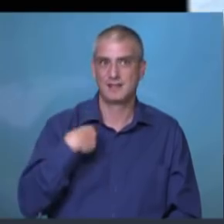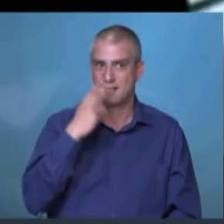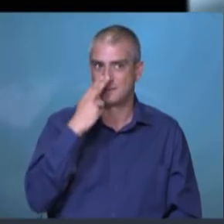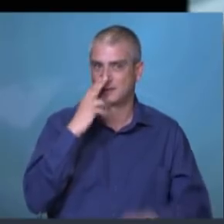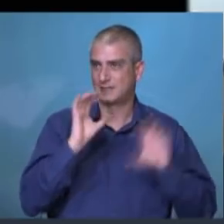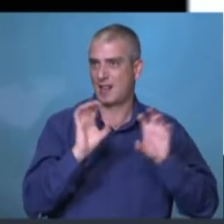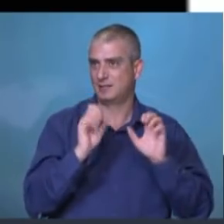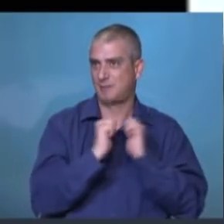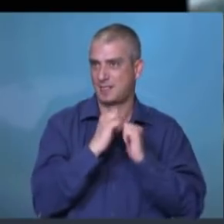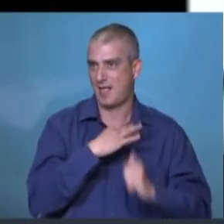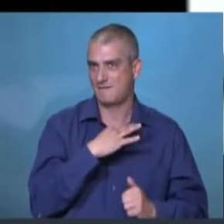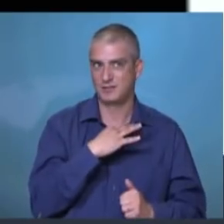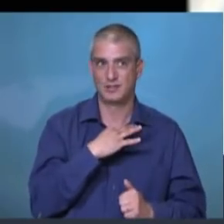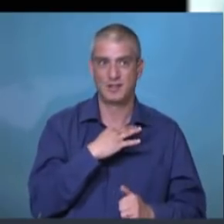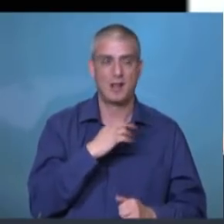my boyfriend.